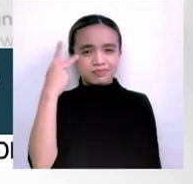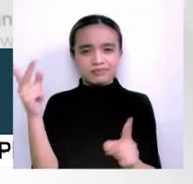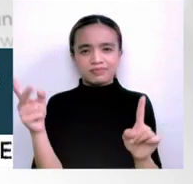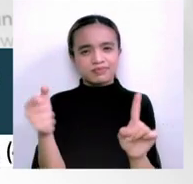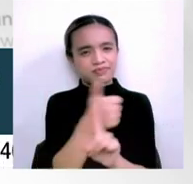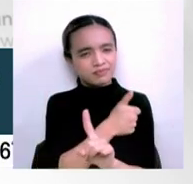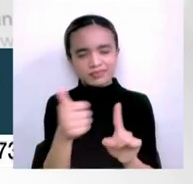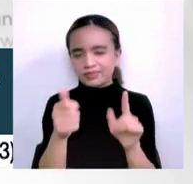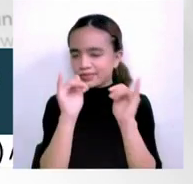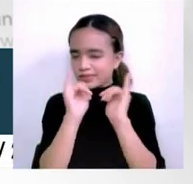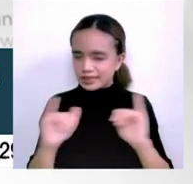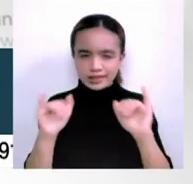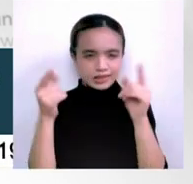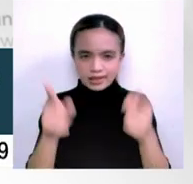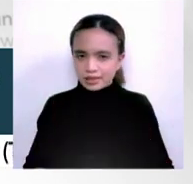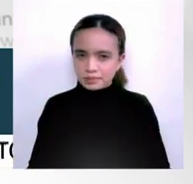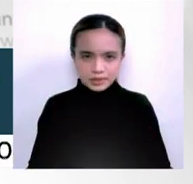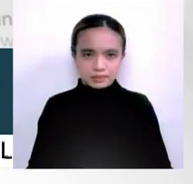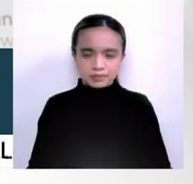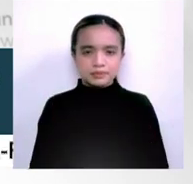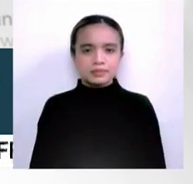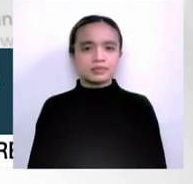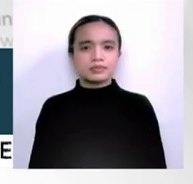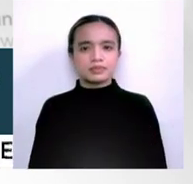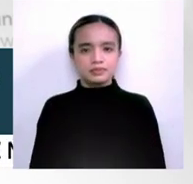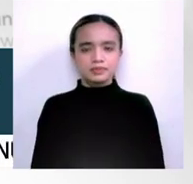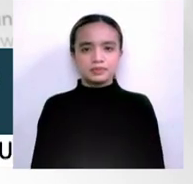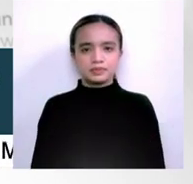persists in the province.